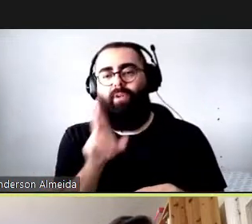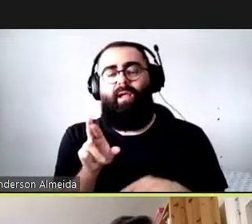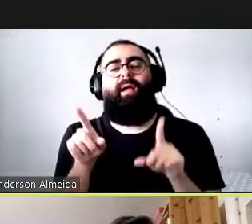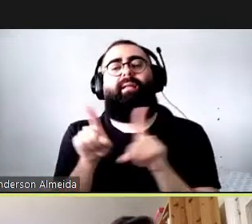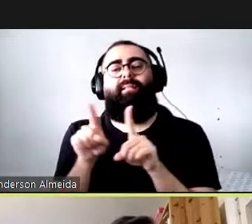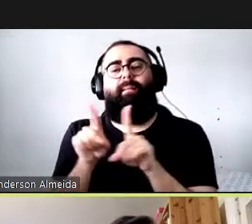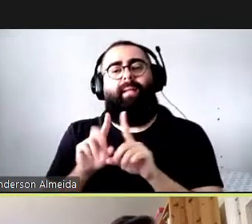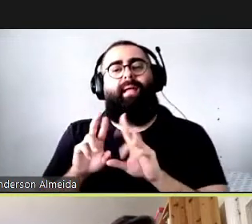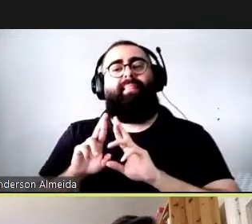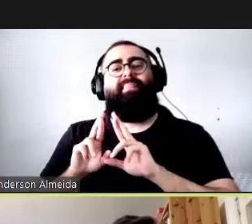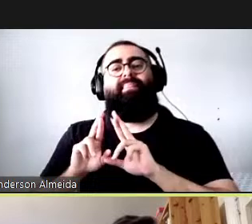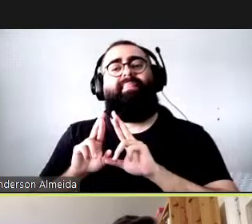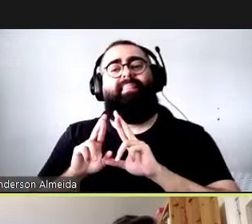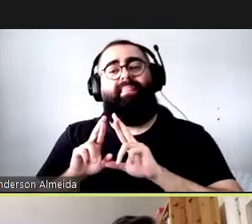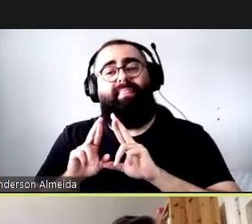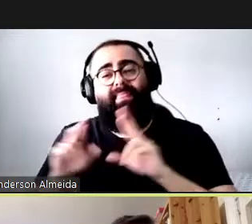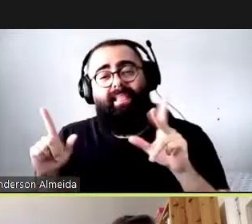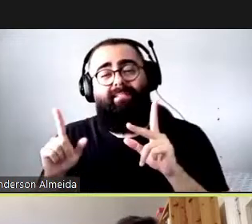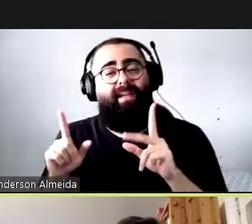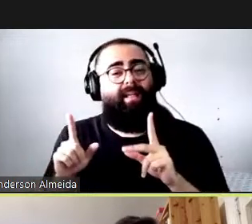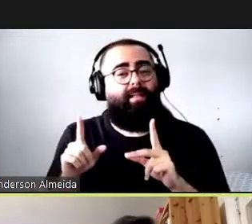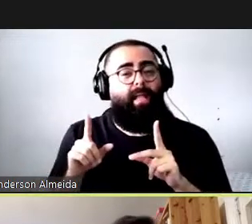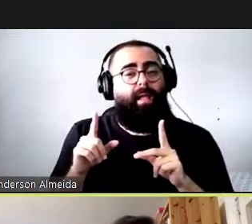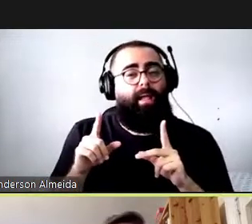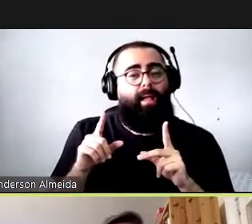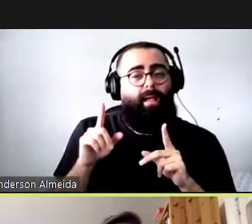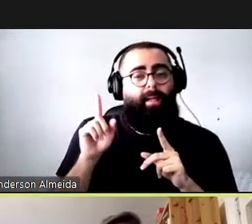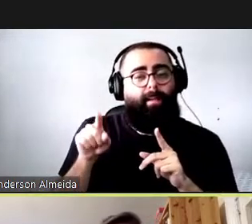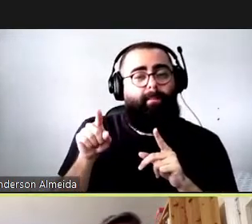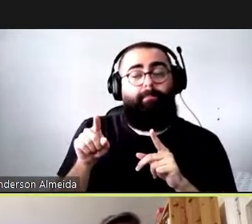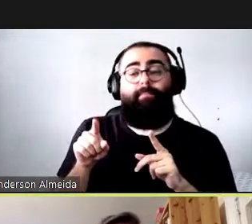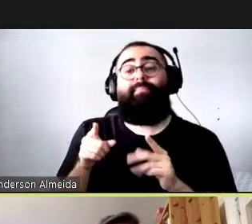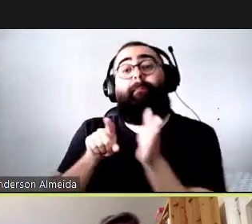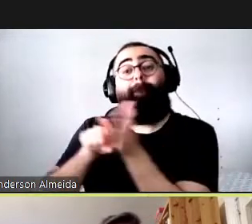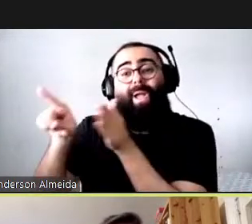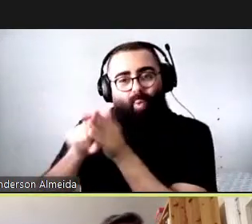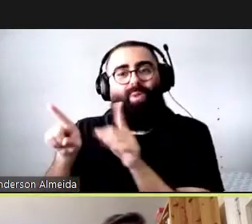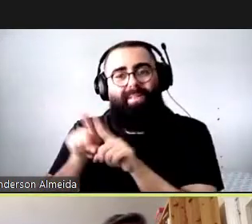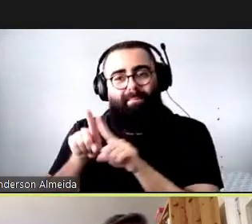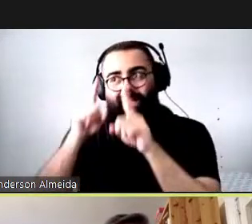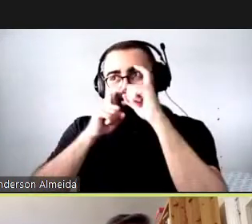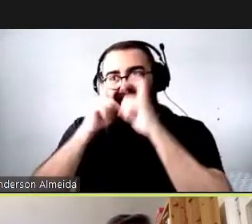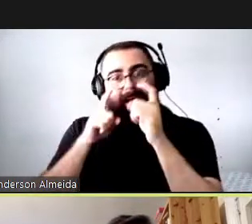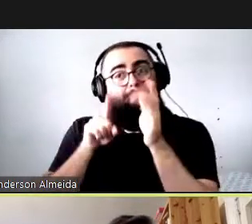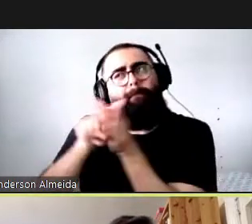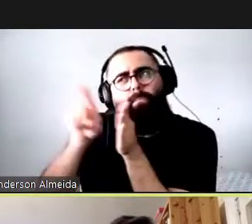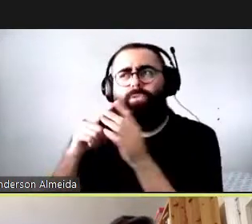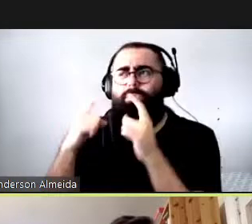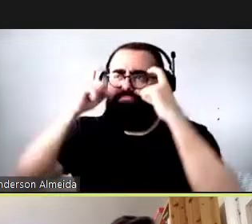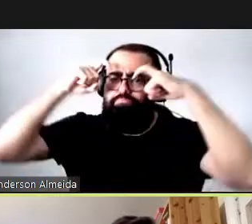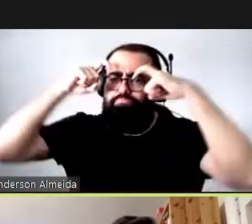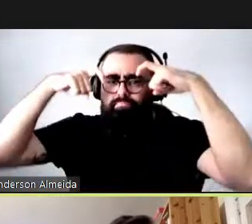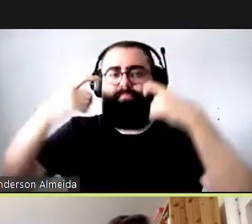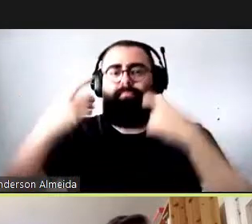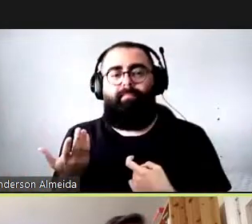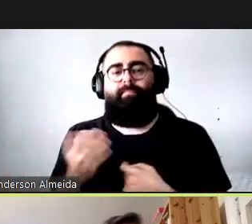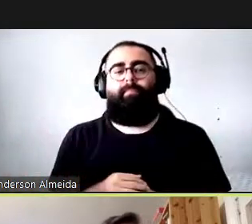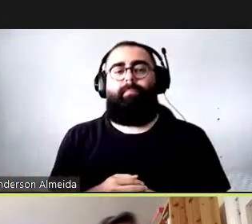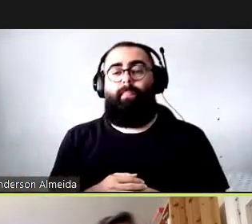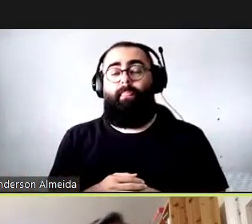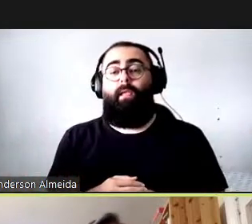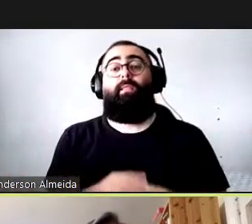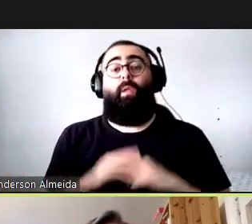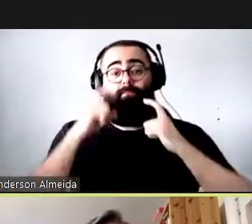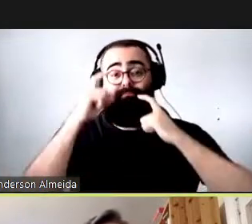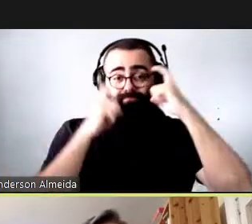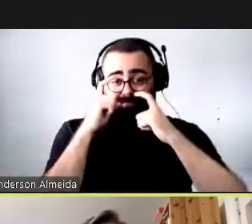Different non-manuals are also used to emphasize one sign over the other, to indicate what's the most important element in an